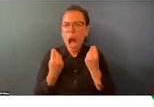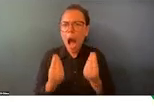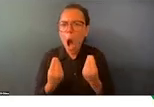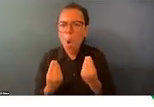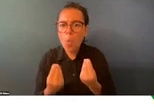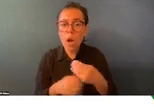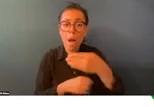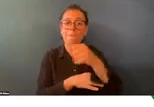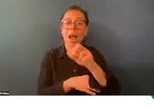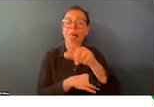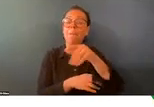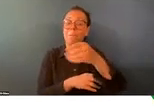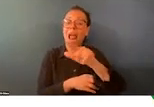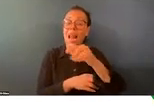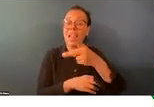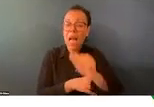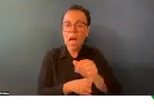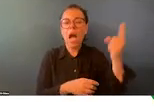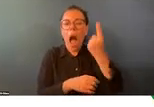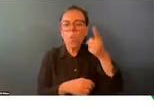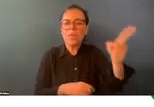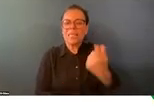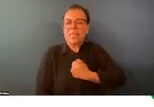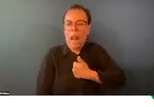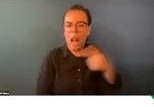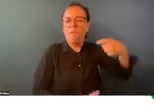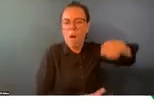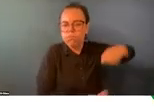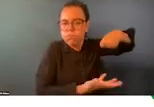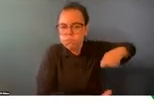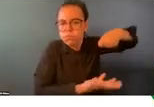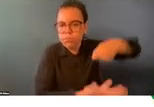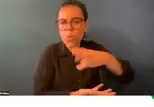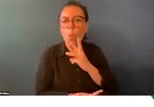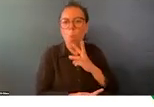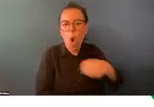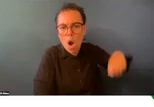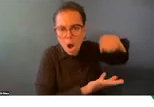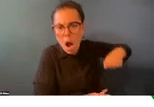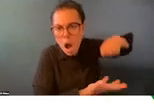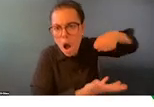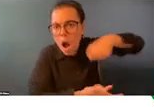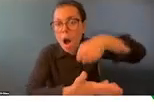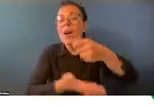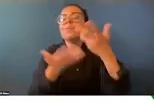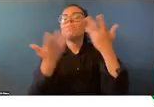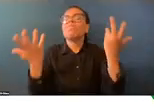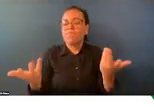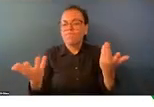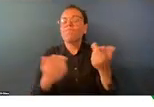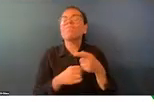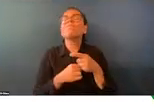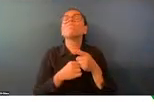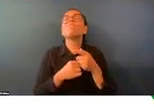sons. Malika had to buy clean water in vessels, which was expensive. Sometimes the family had to use river